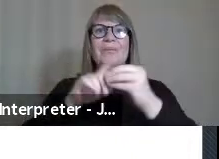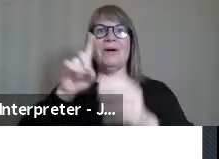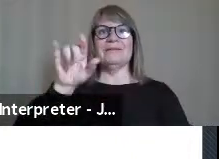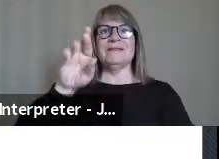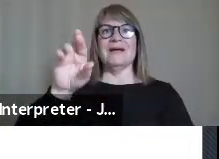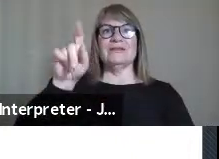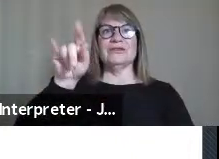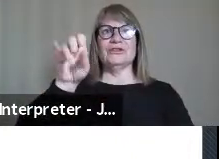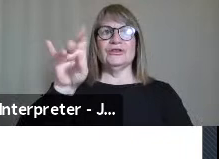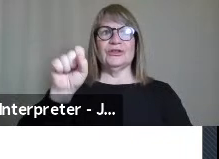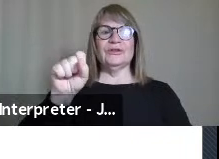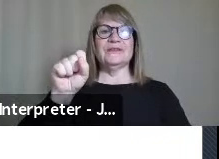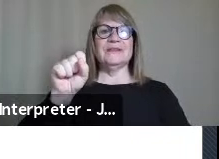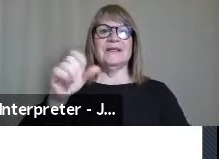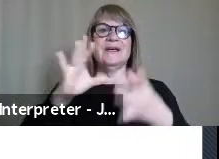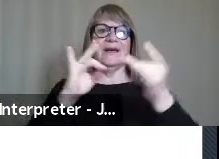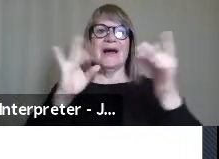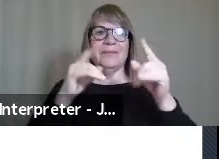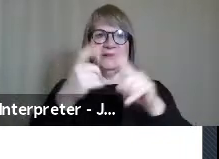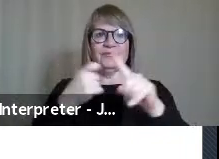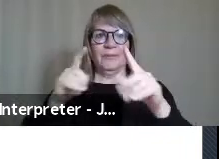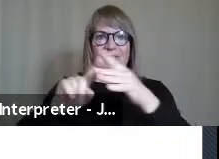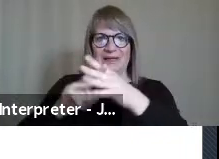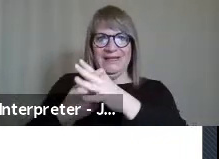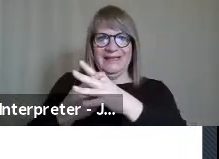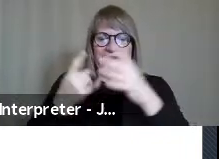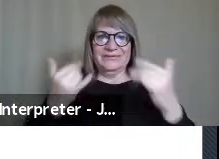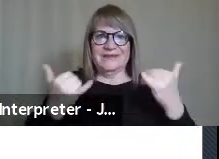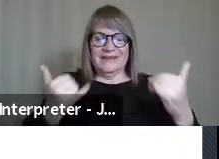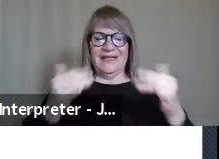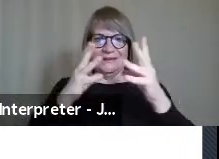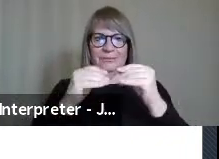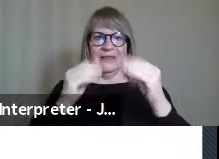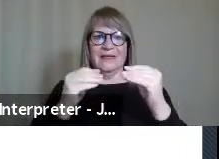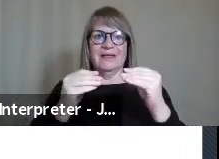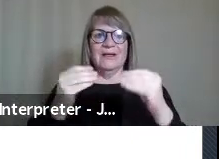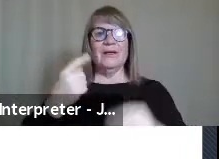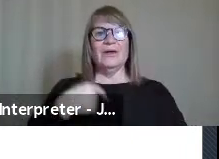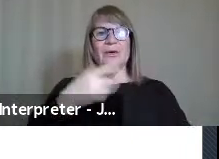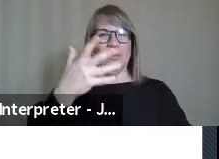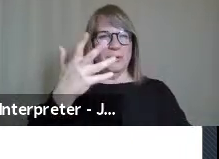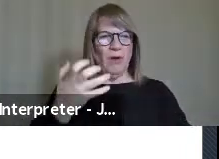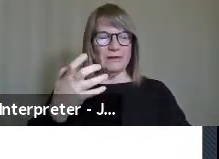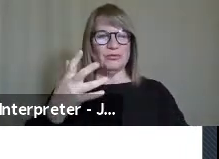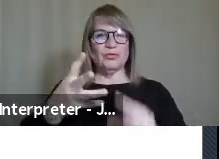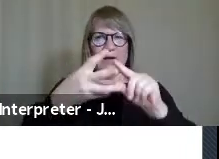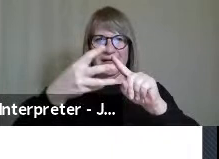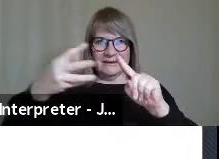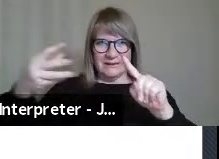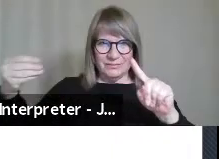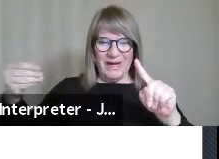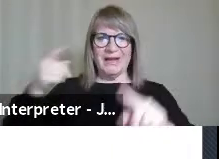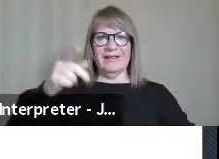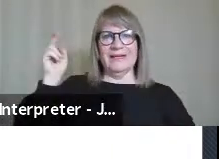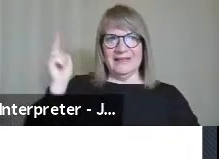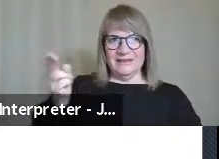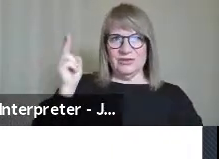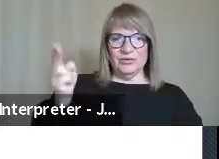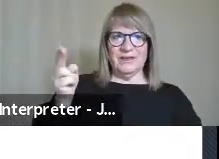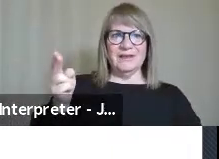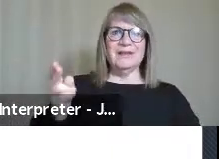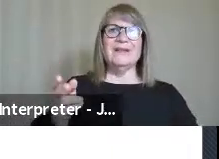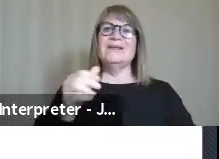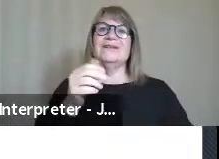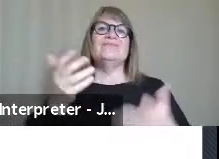yesterday we also want to expand this historiography beyond you know traditional historical